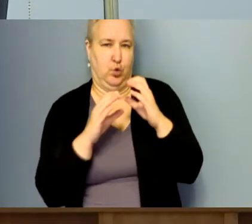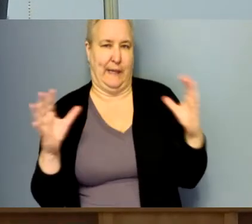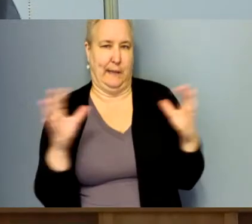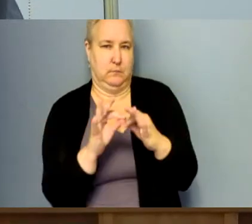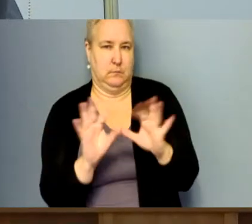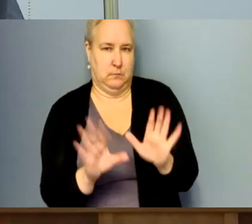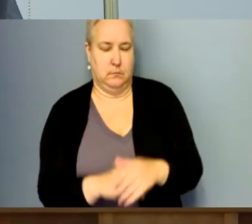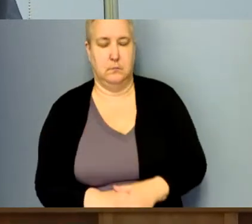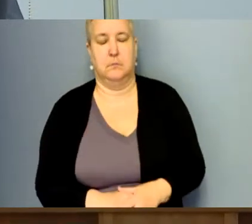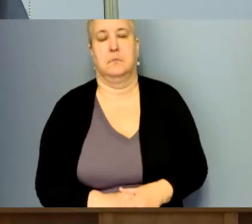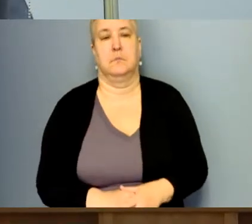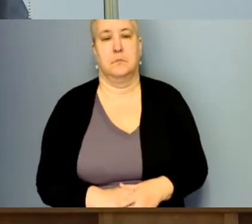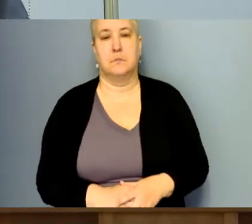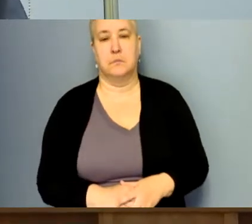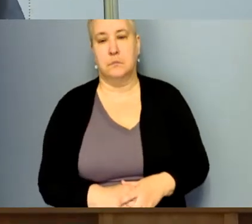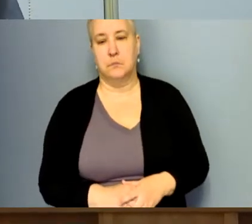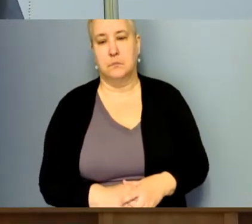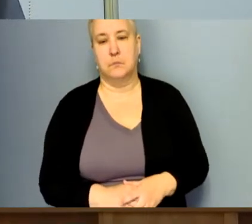And